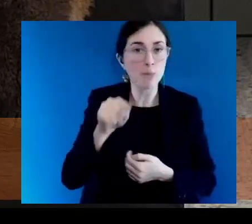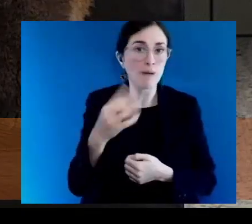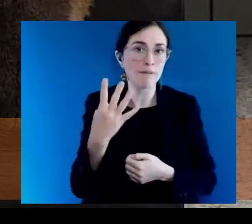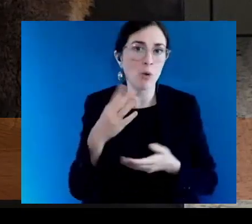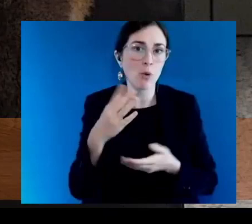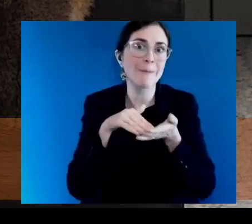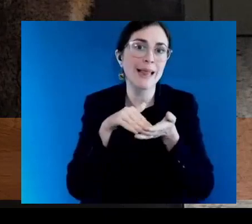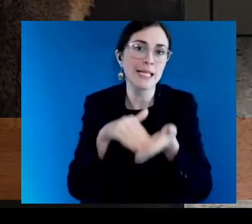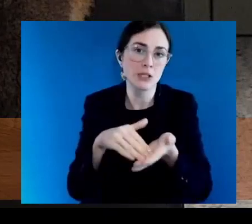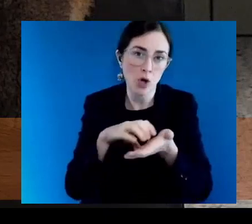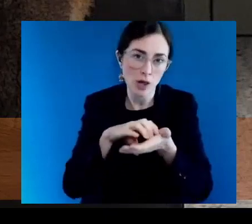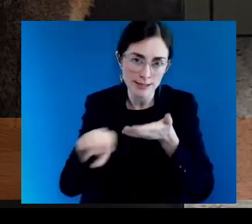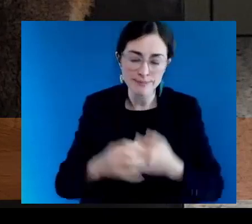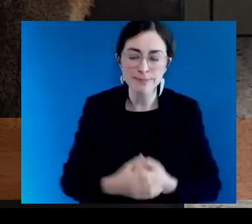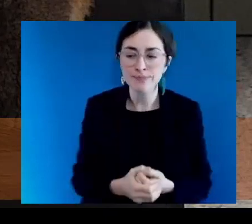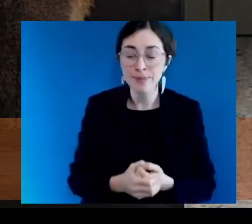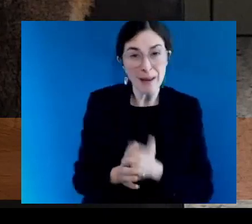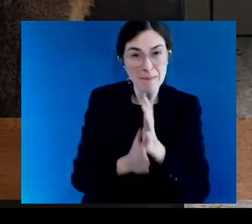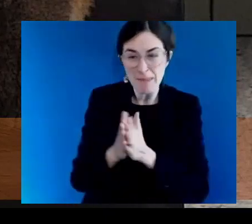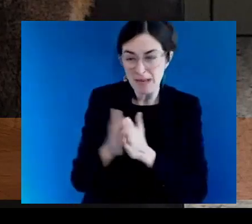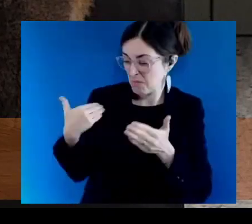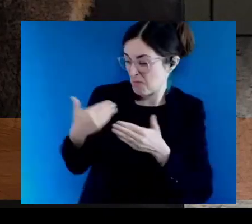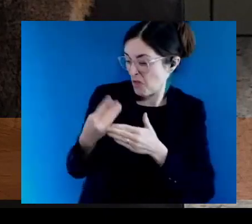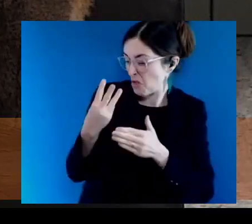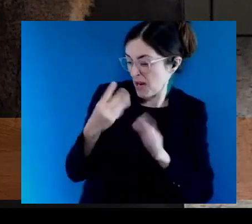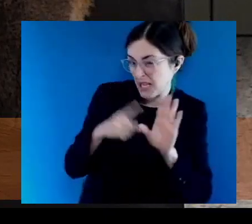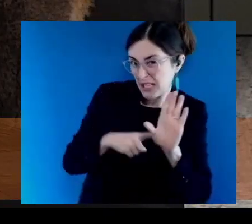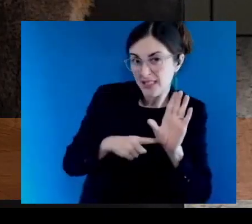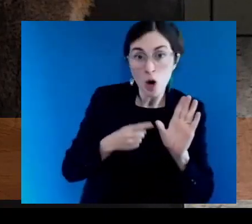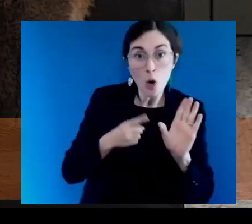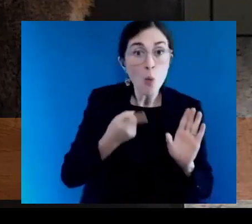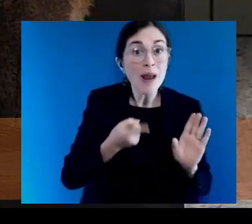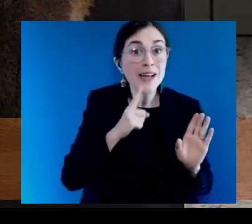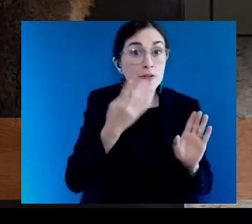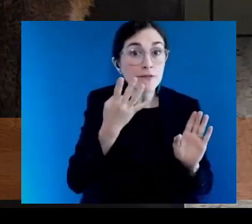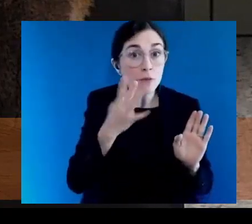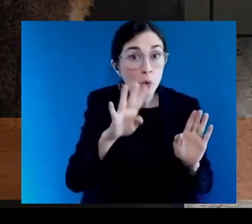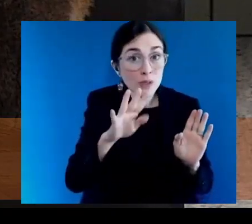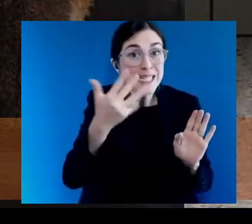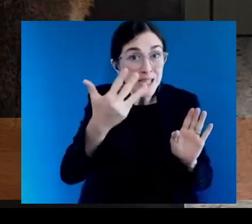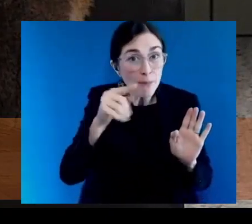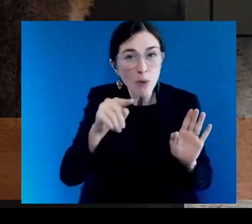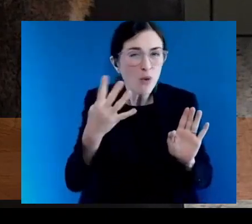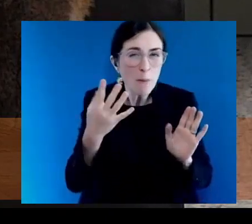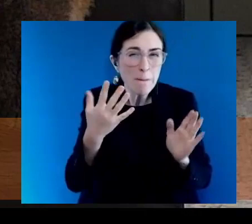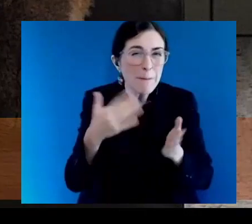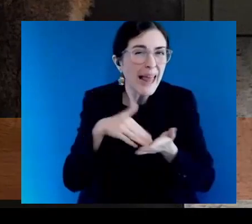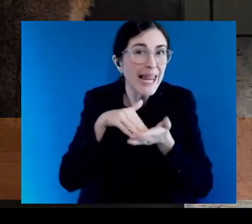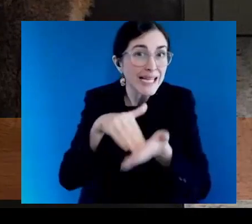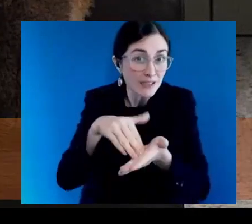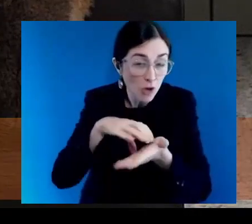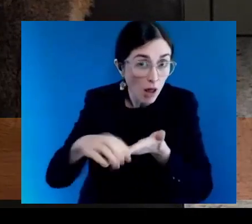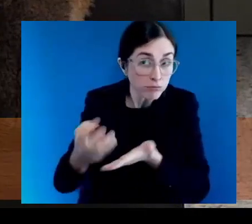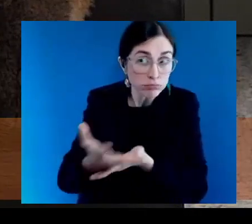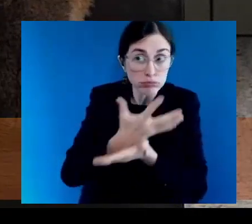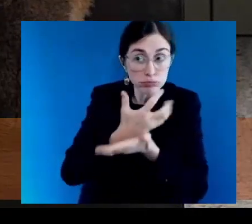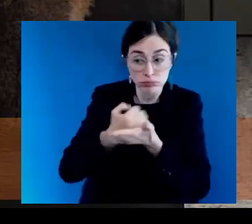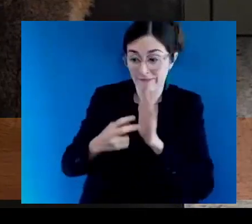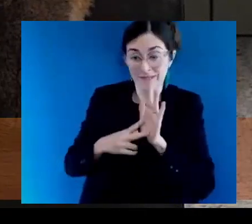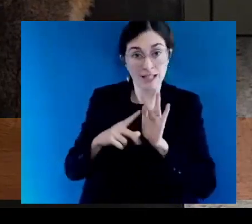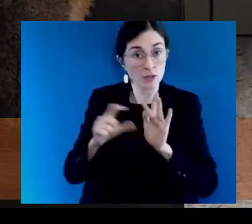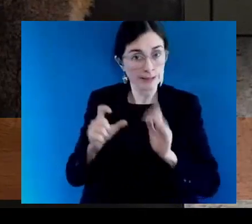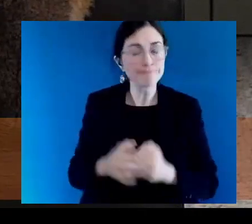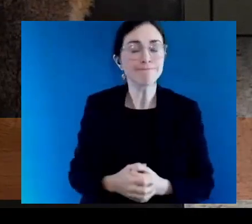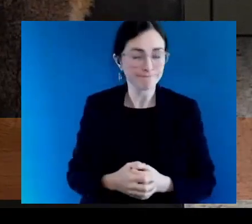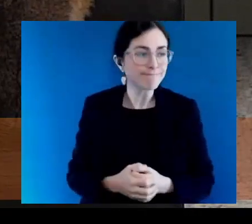of 3 and a bit years, $149.4 million of royalties going to the state? Yes. in terms of royalties